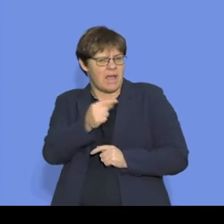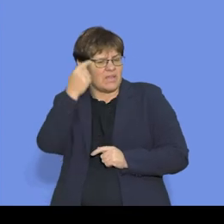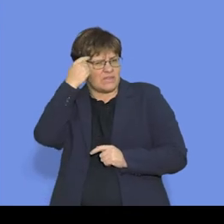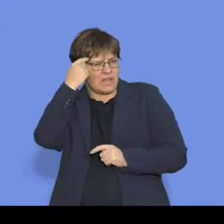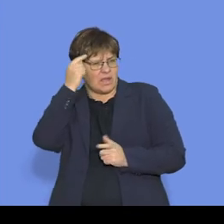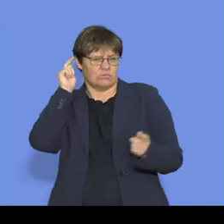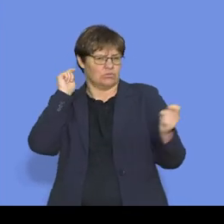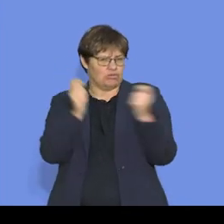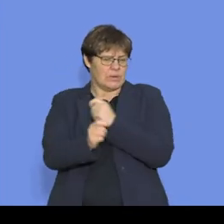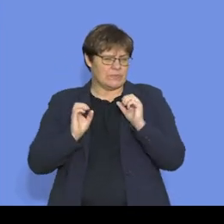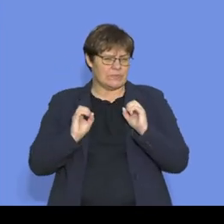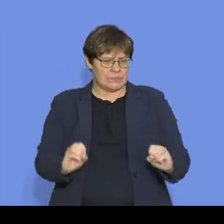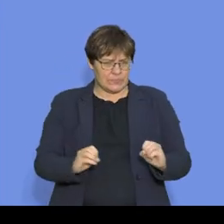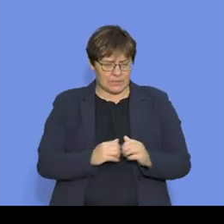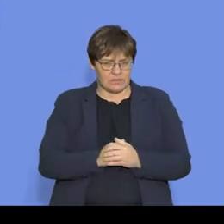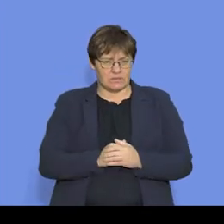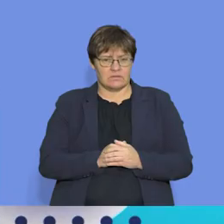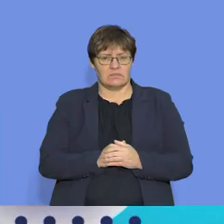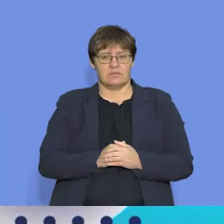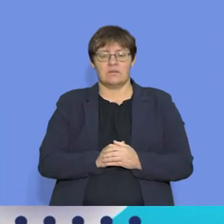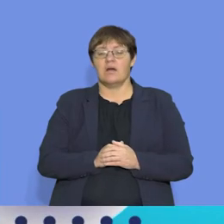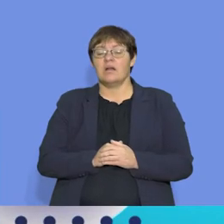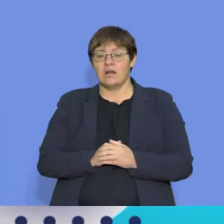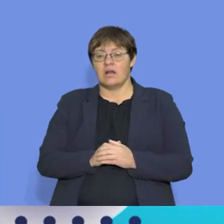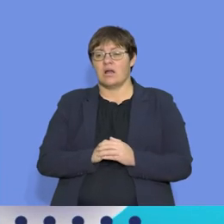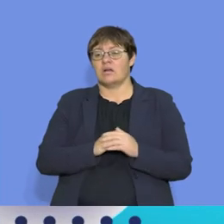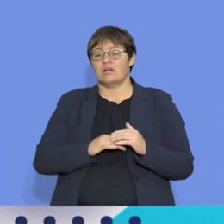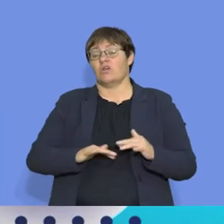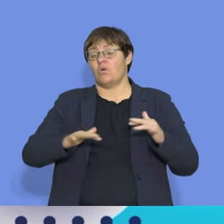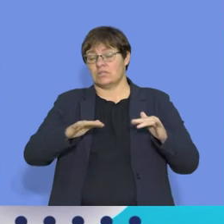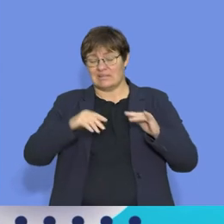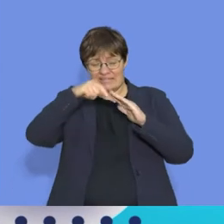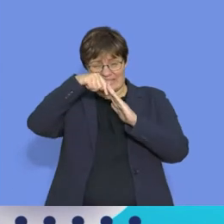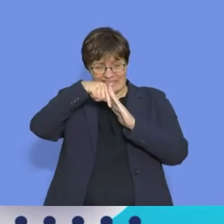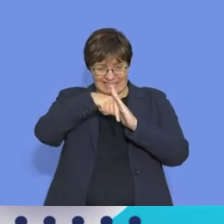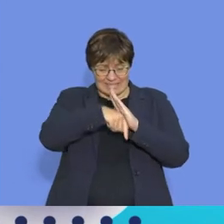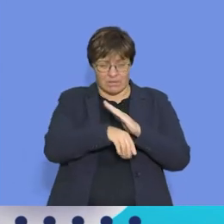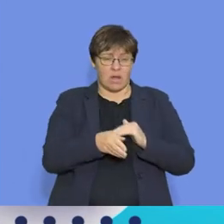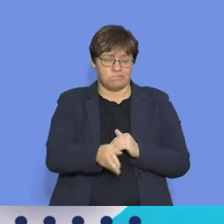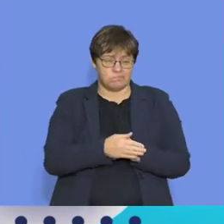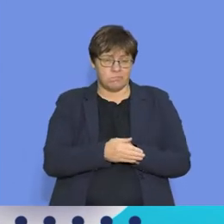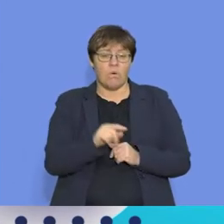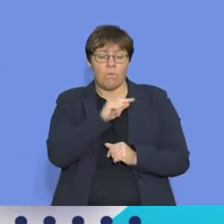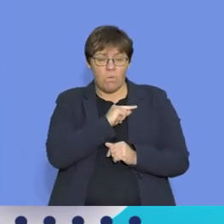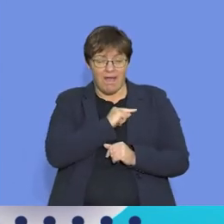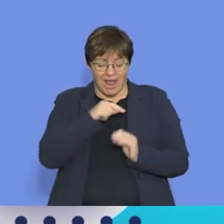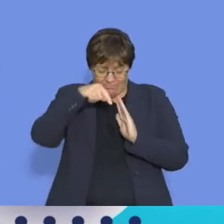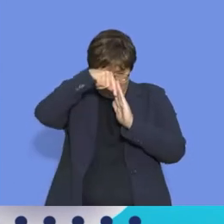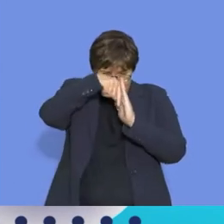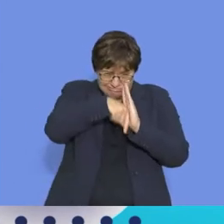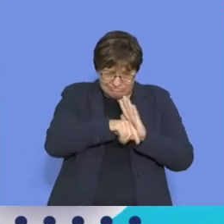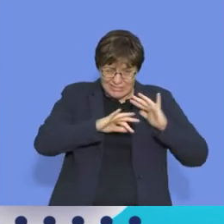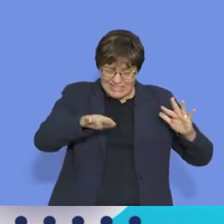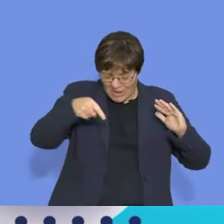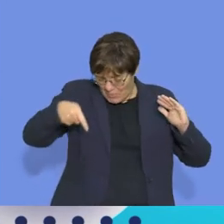reasons they think these fish have not changed is they live deep at the bottom of the ocean where conditions haven't